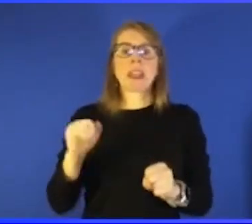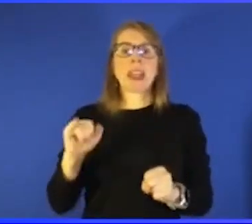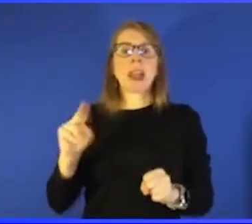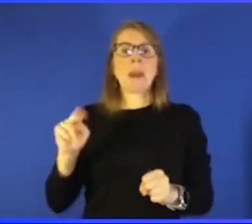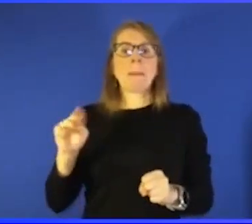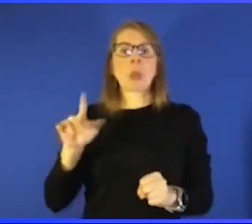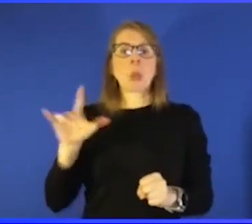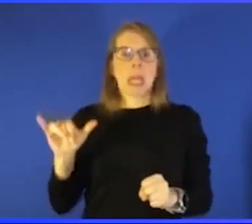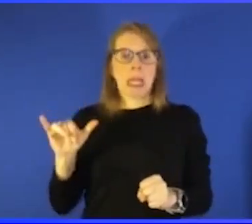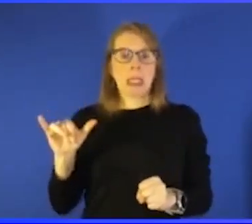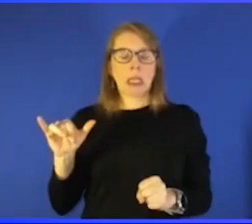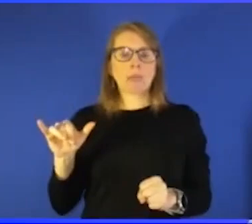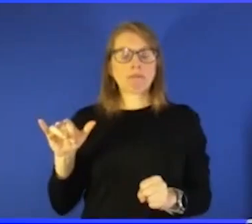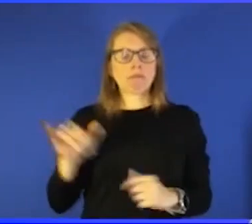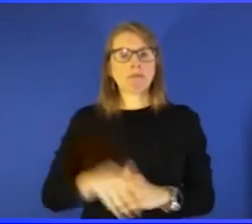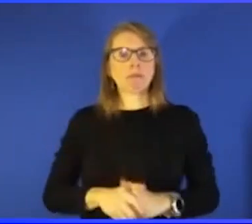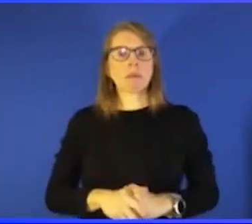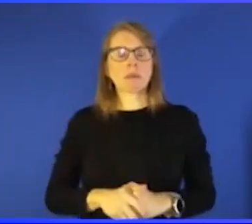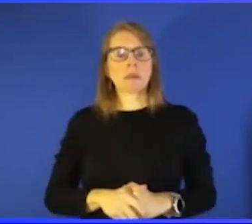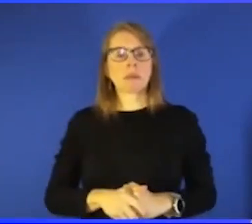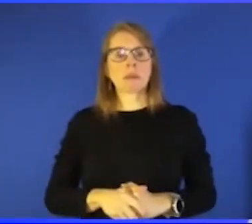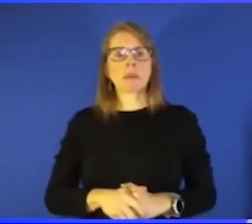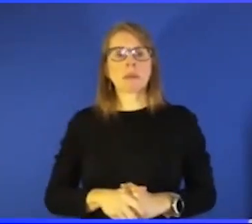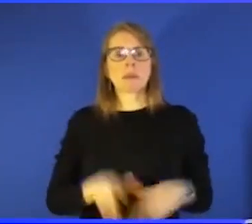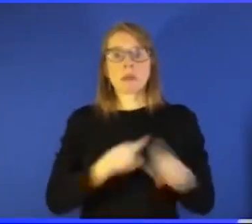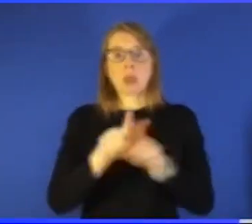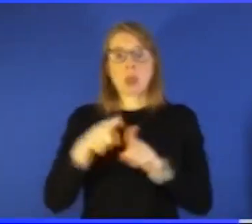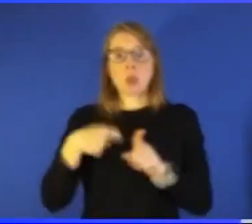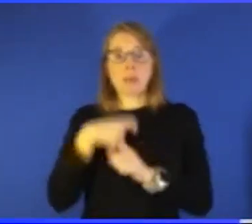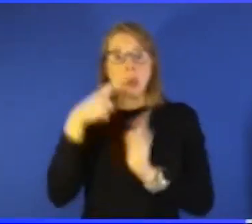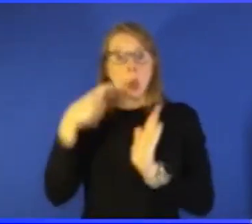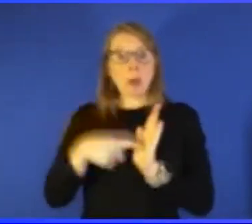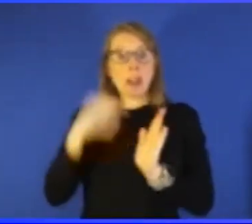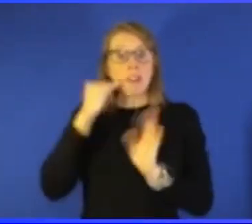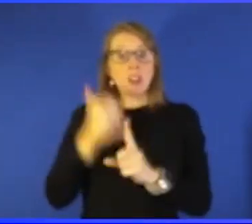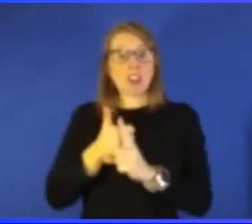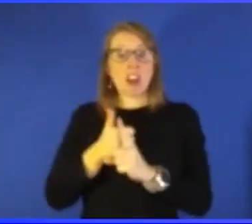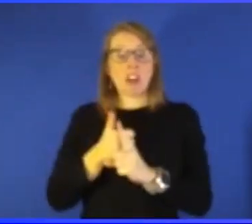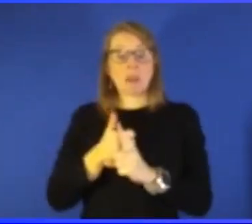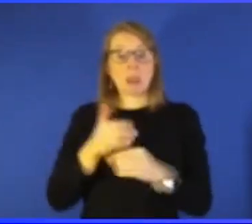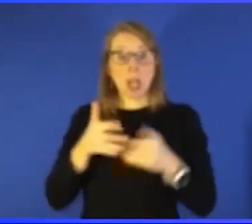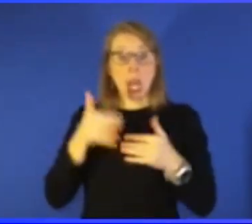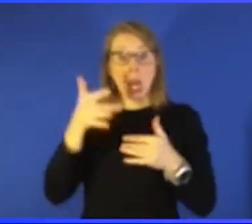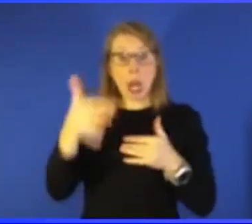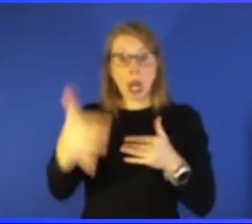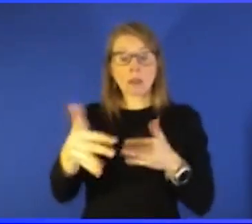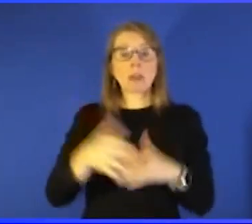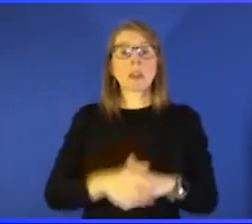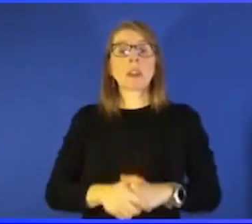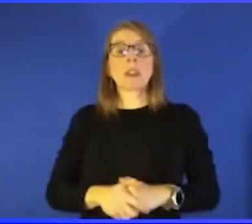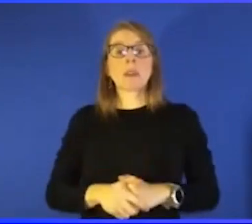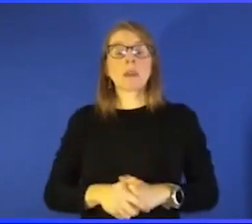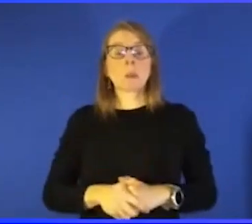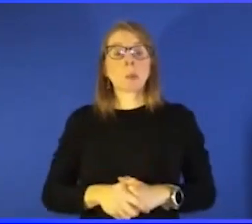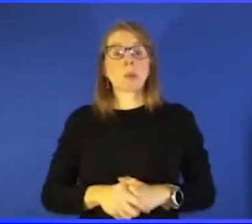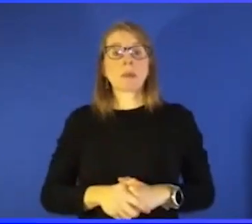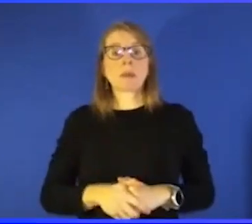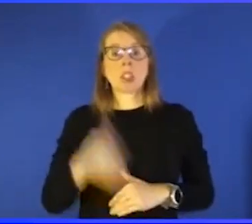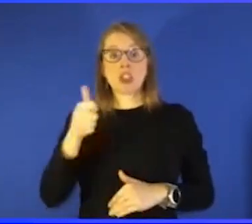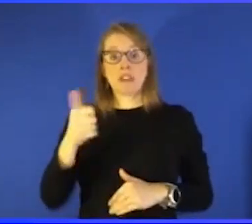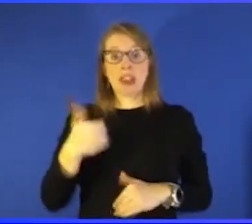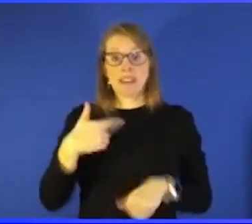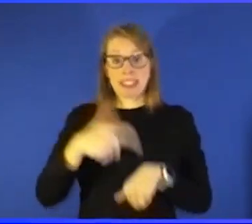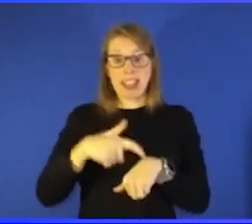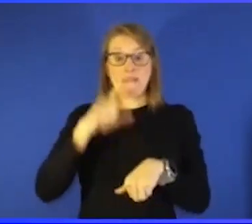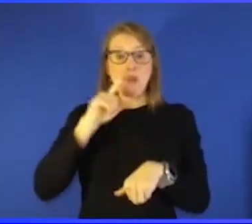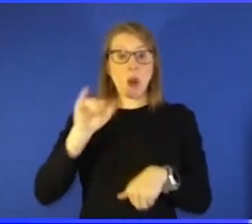plus, we see that if you are that far out, as we talked about earlier in the show, you've had time for that immune response